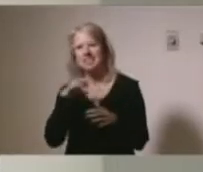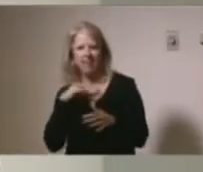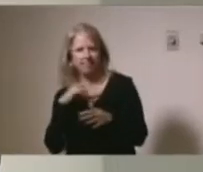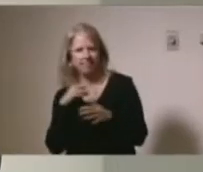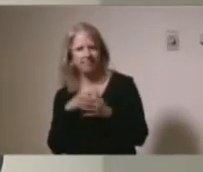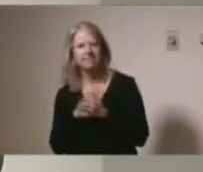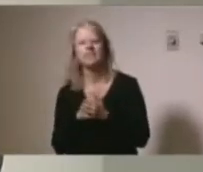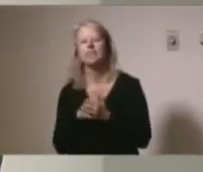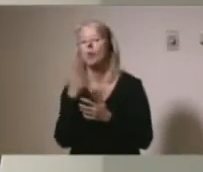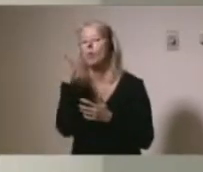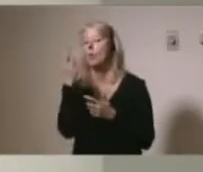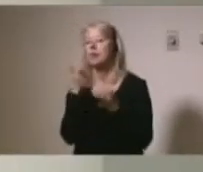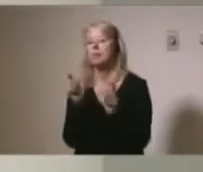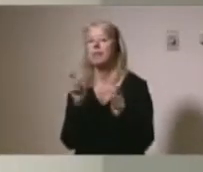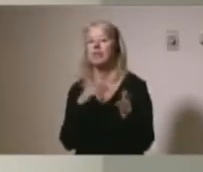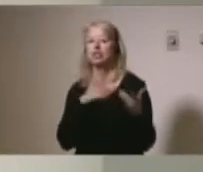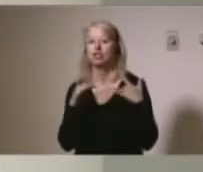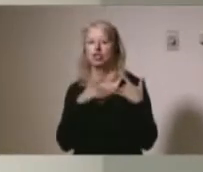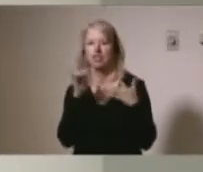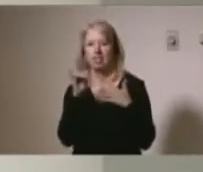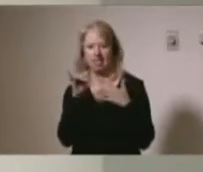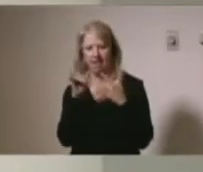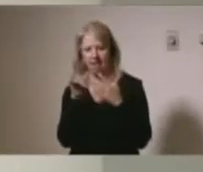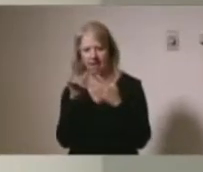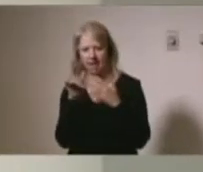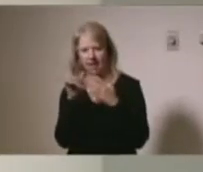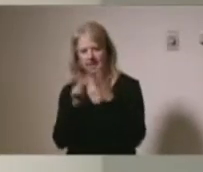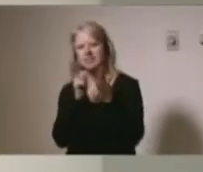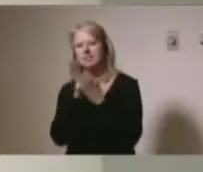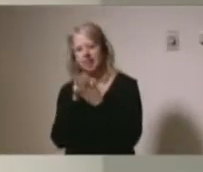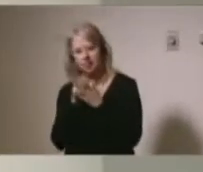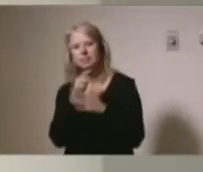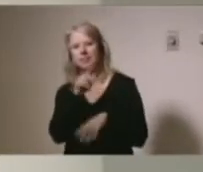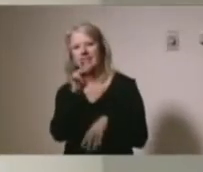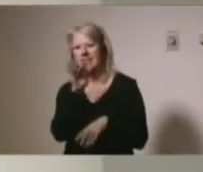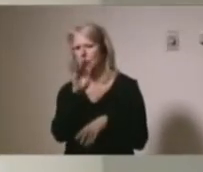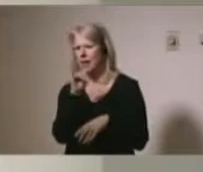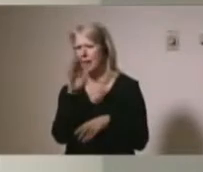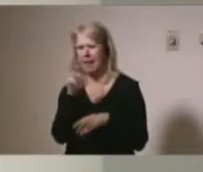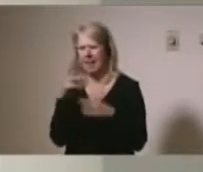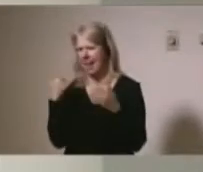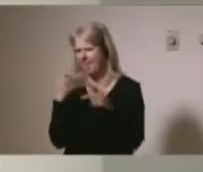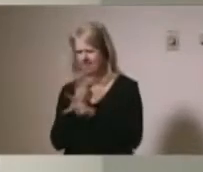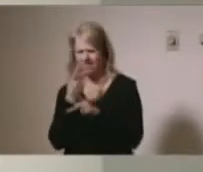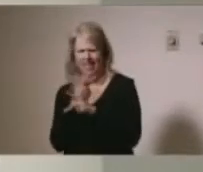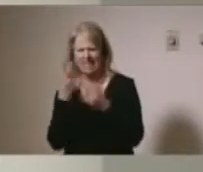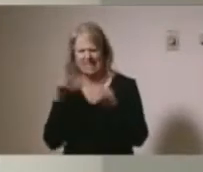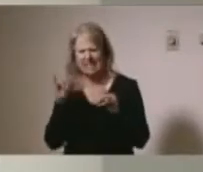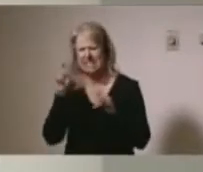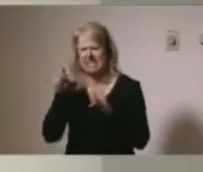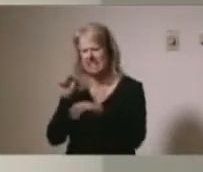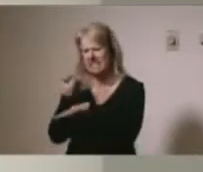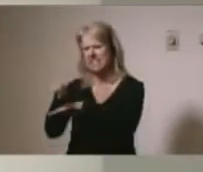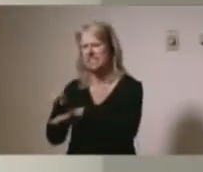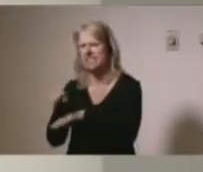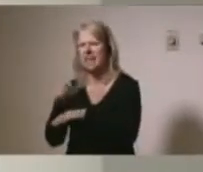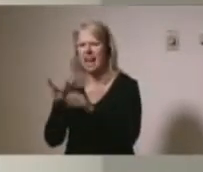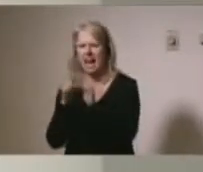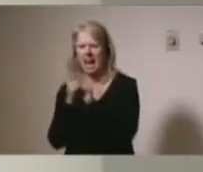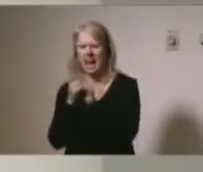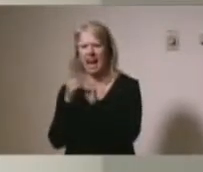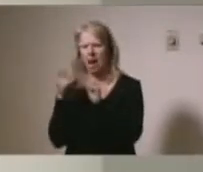key concern at the time was that Kiwi Bank needed to overcome, and in some respects still does, is to appease